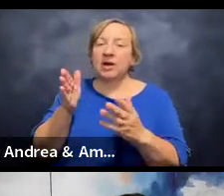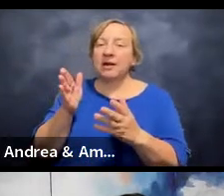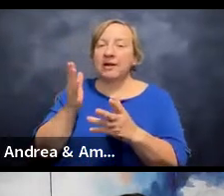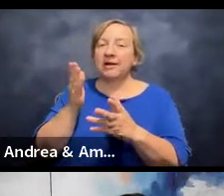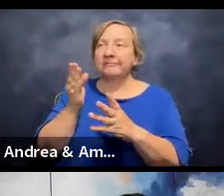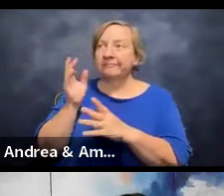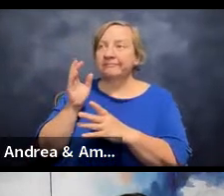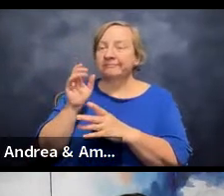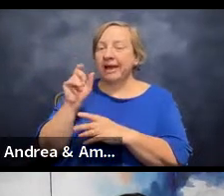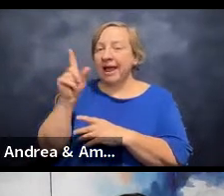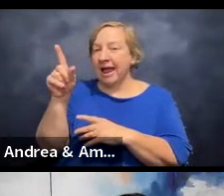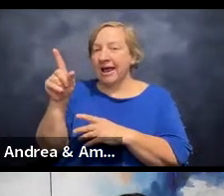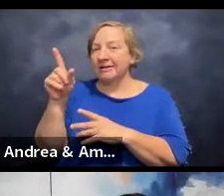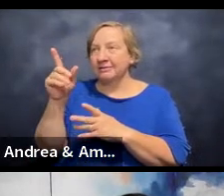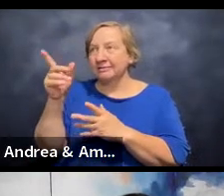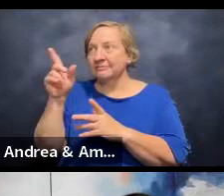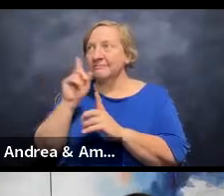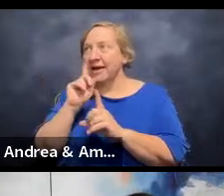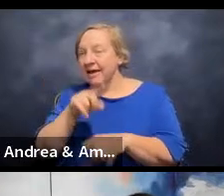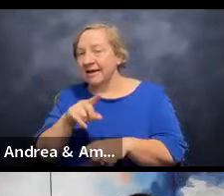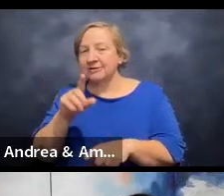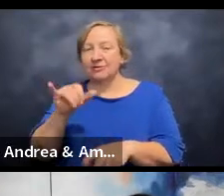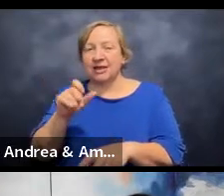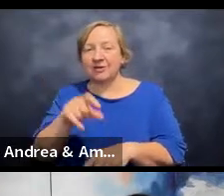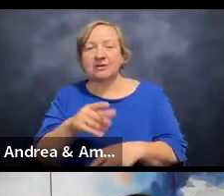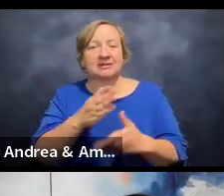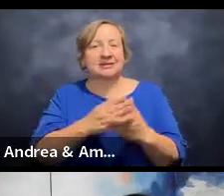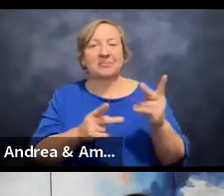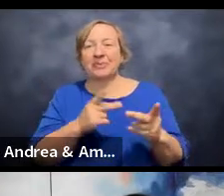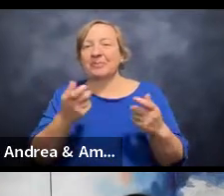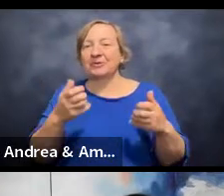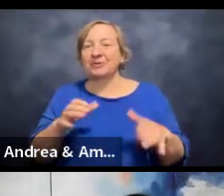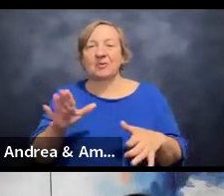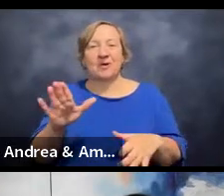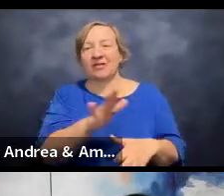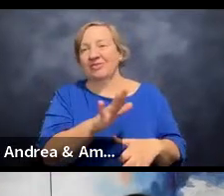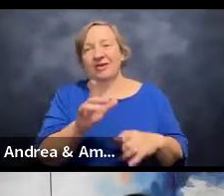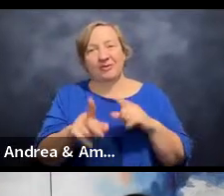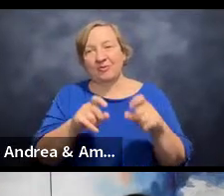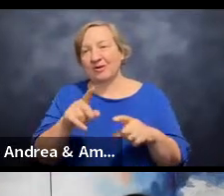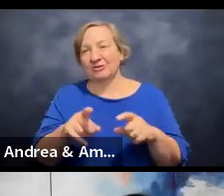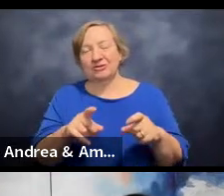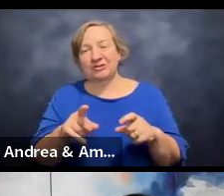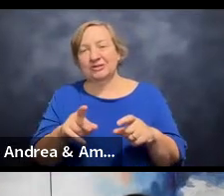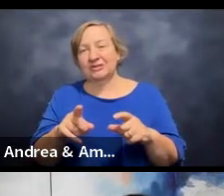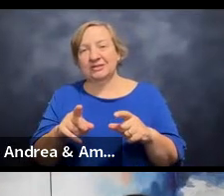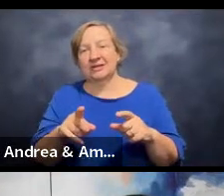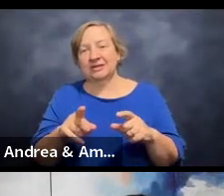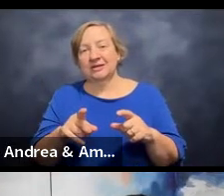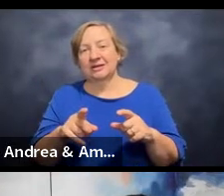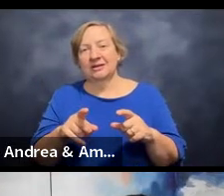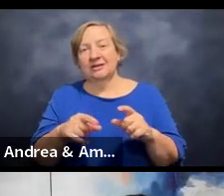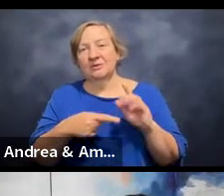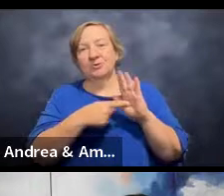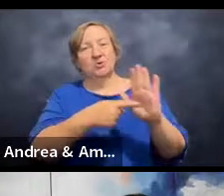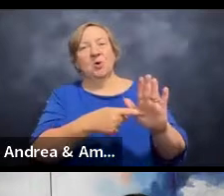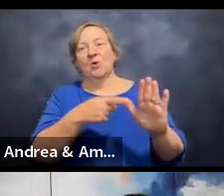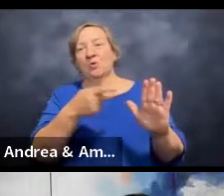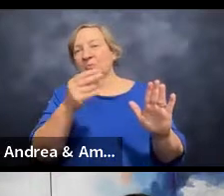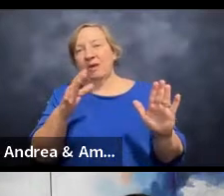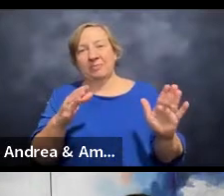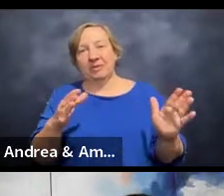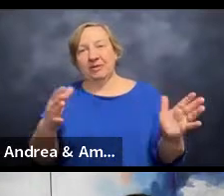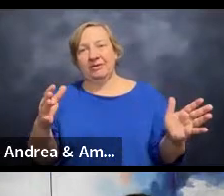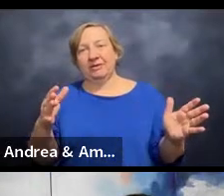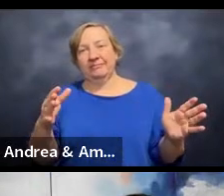question asked and answered. Some folks don't want their questions attributed publicly to them.